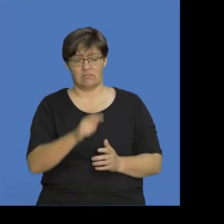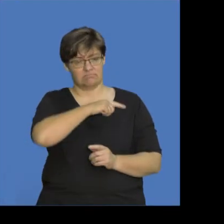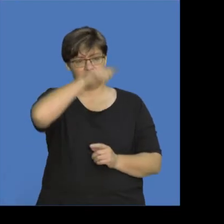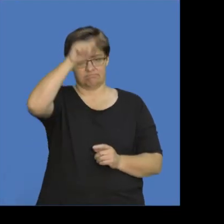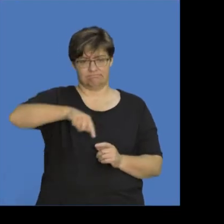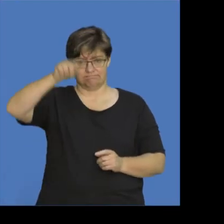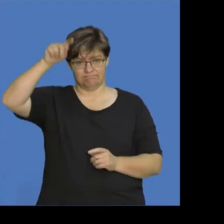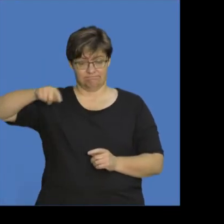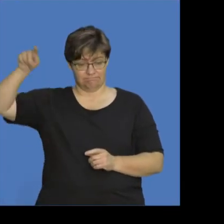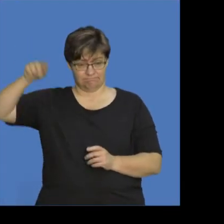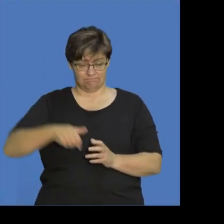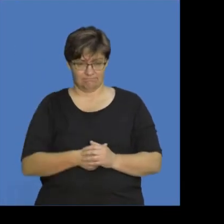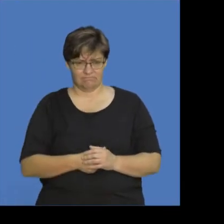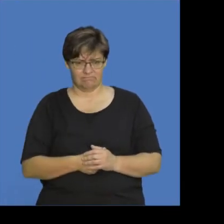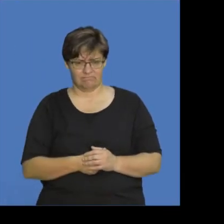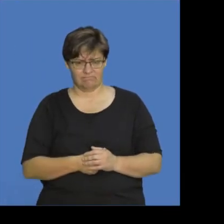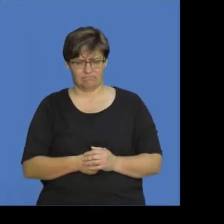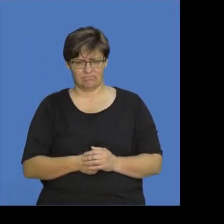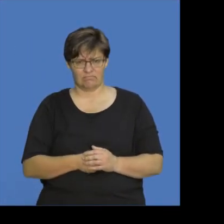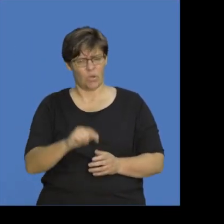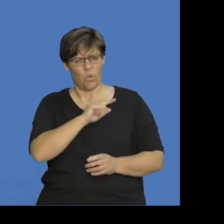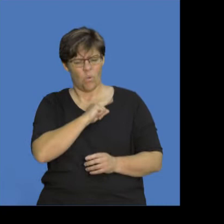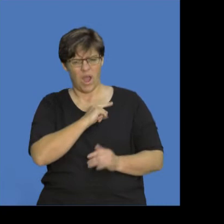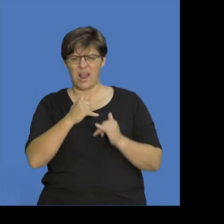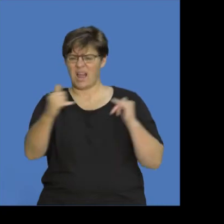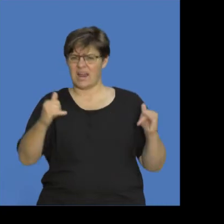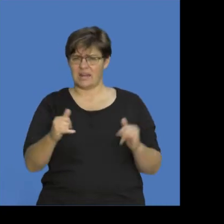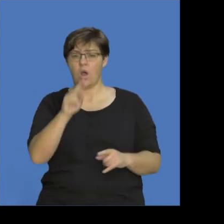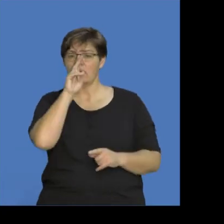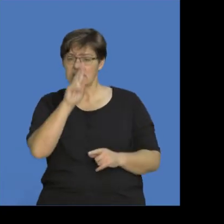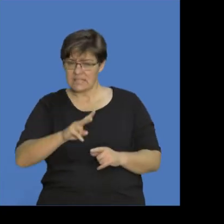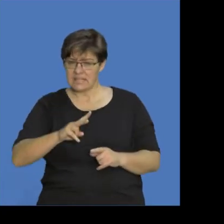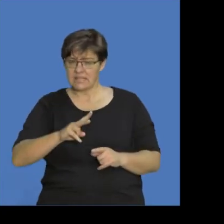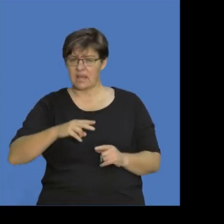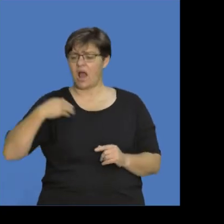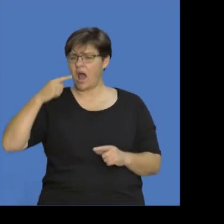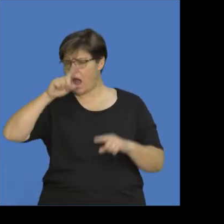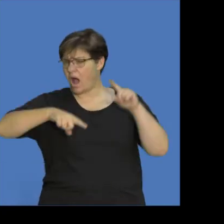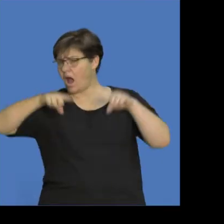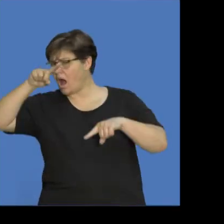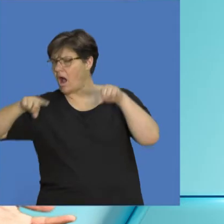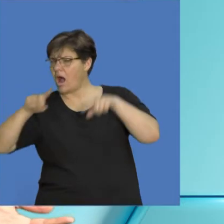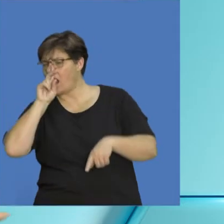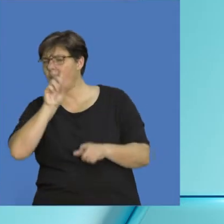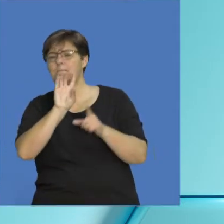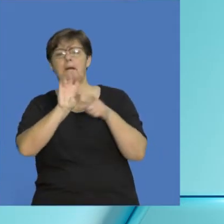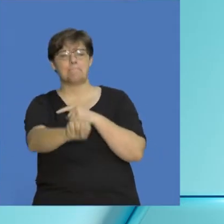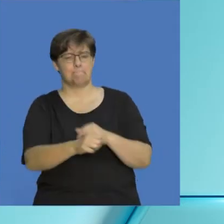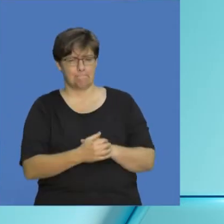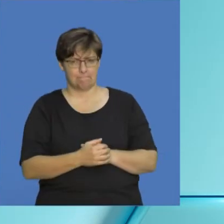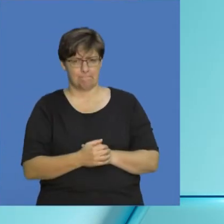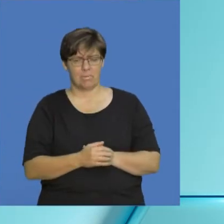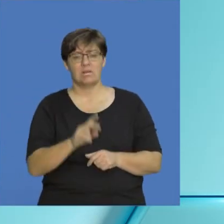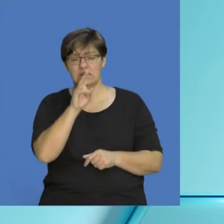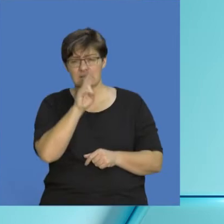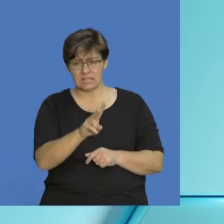This is what we get. Okay. Why do we have a line graph? We can look at the trend. Okay. What does this tell